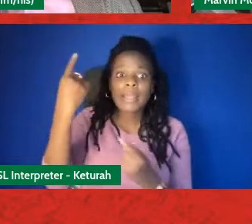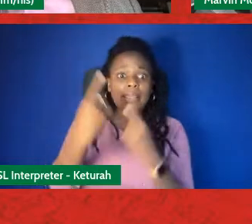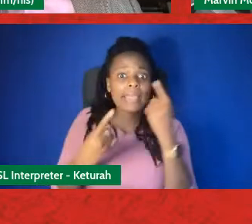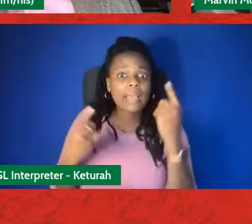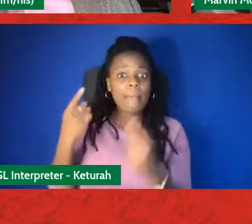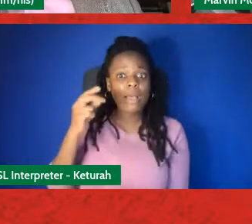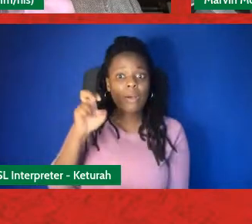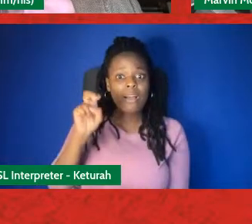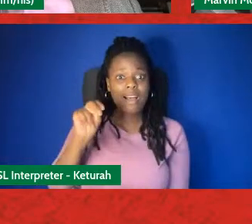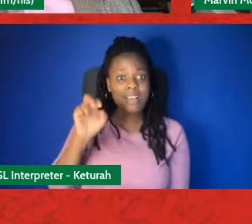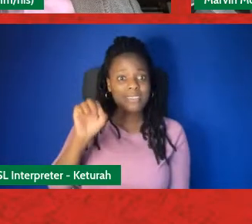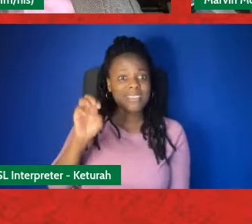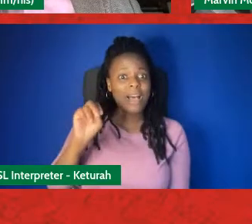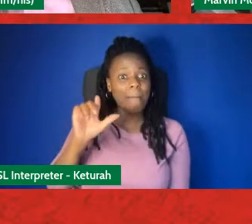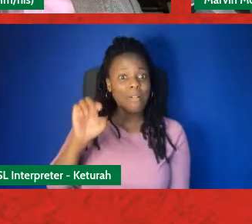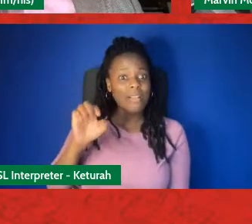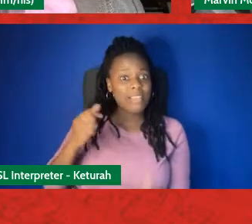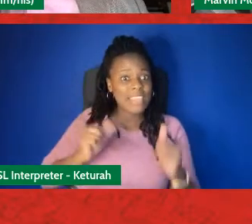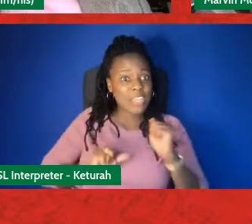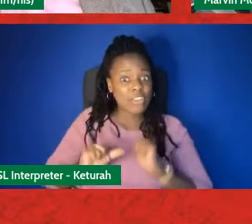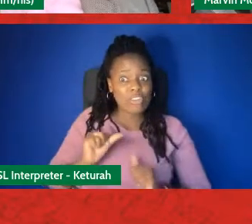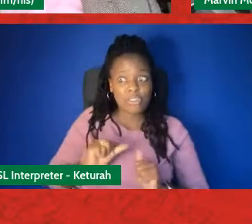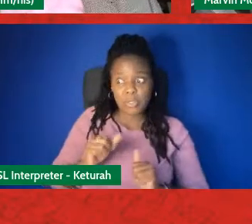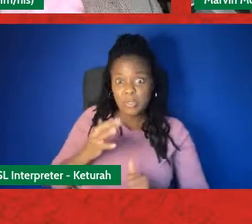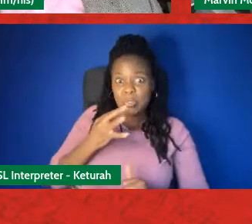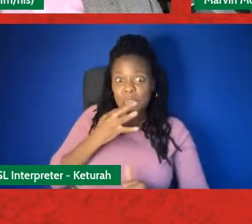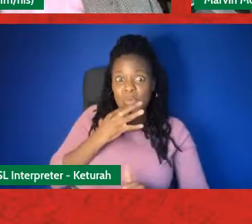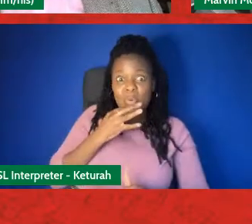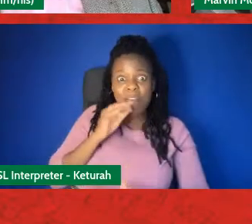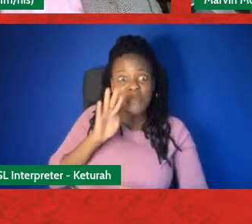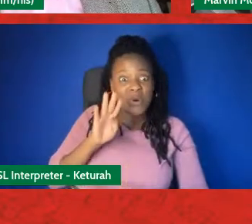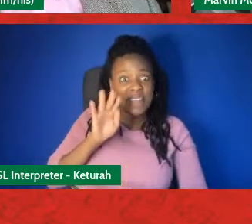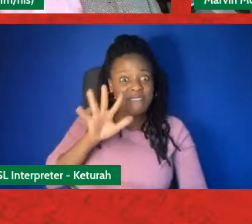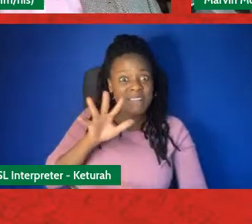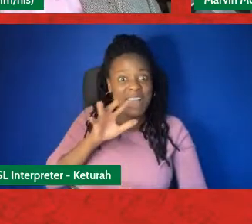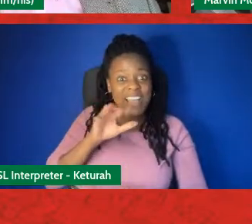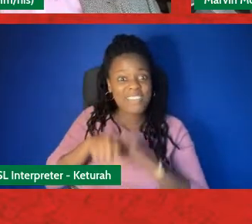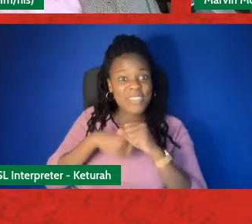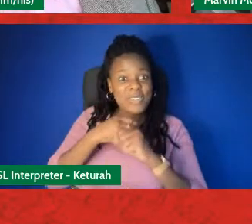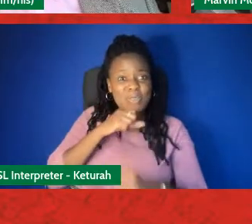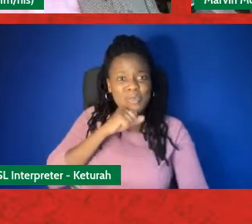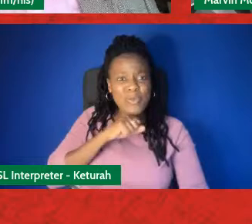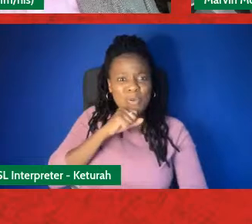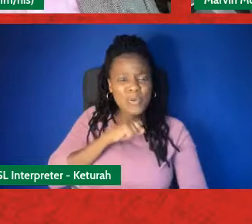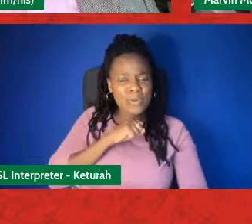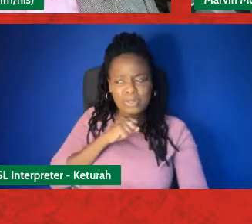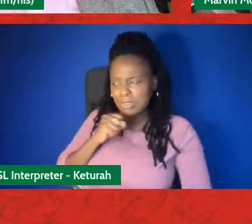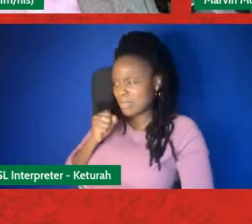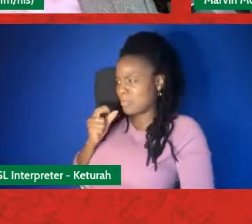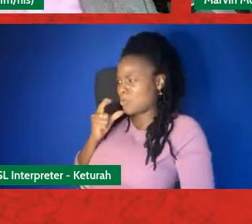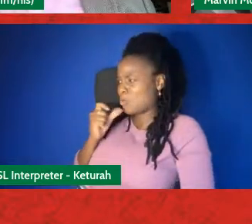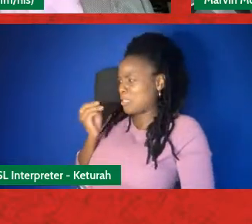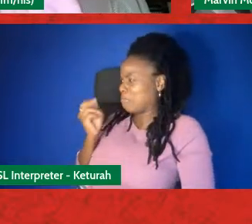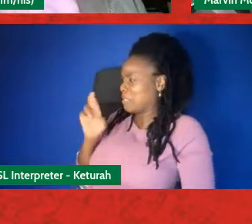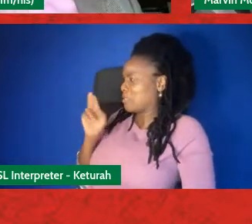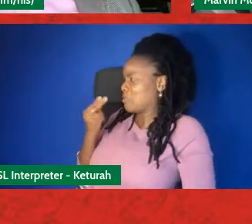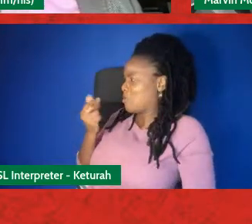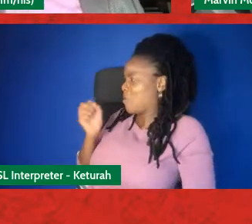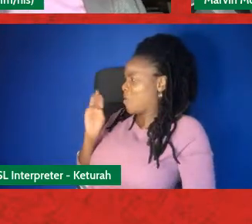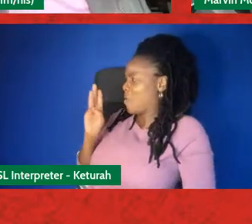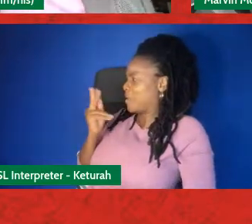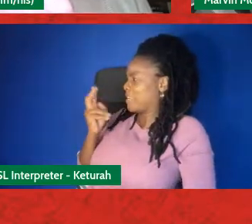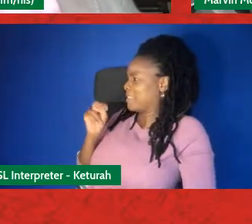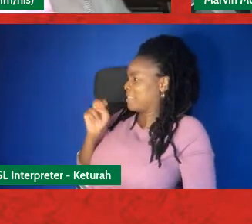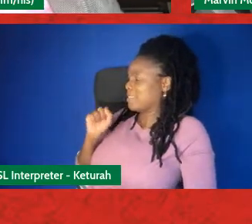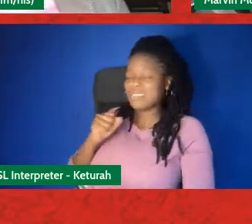we're turning 45 years old in September. So, last question, Mr. Hawkins, who's Mr. George Hawkins? I was going to talk about